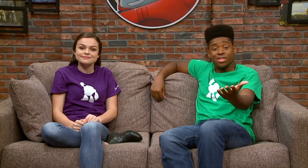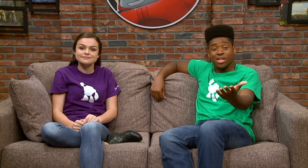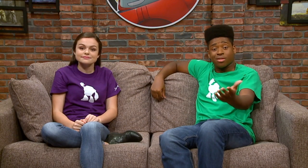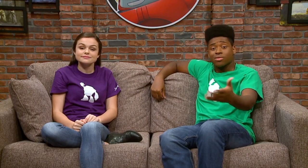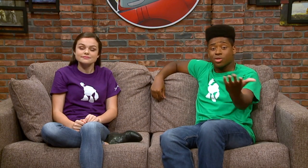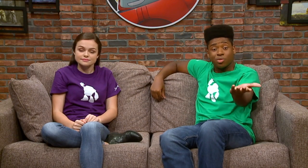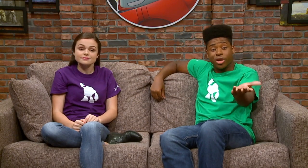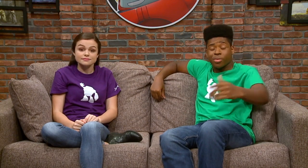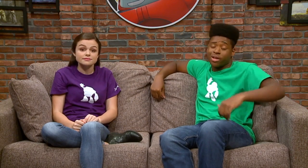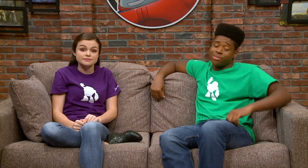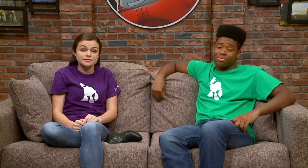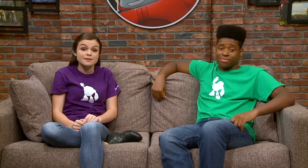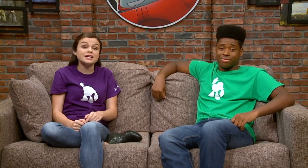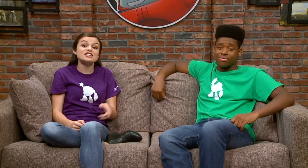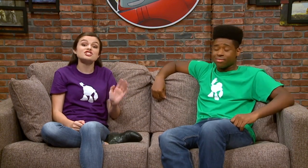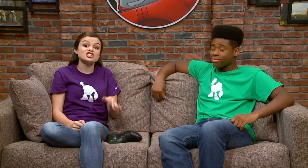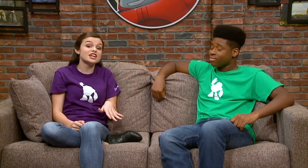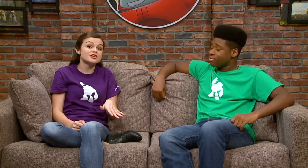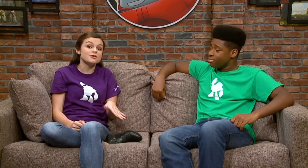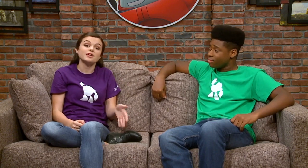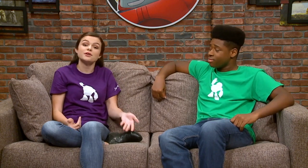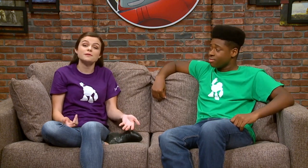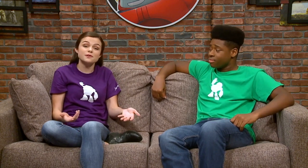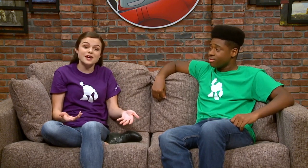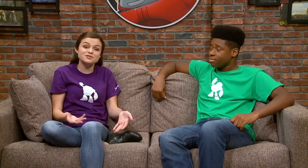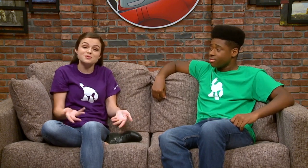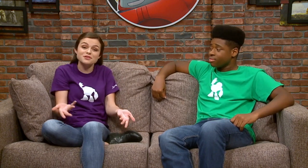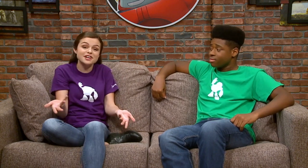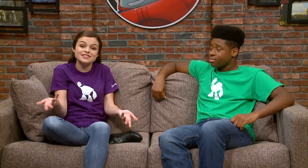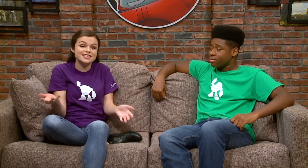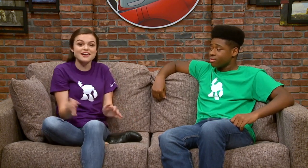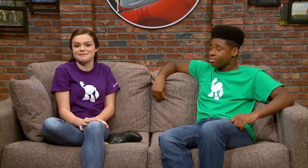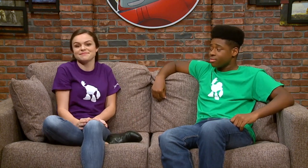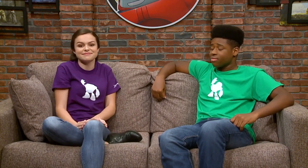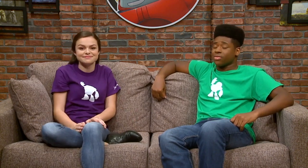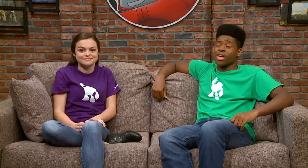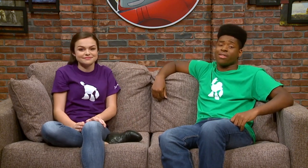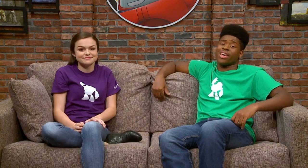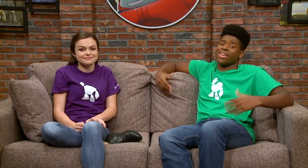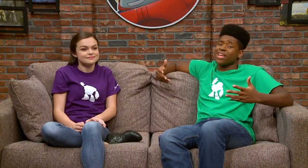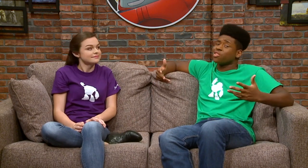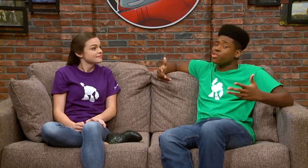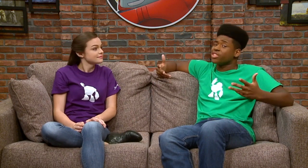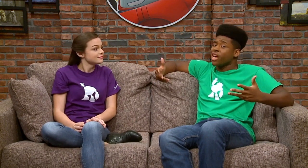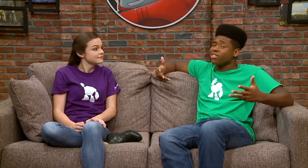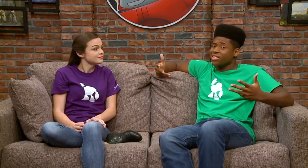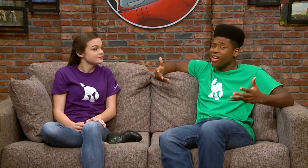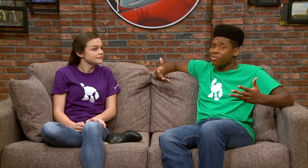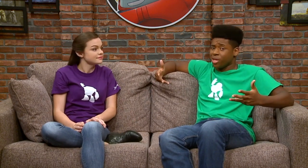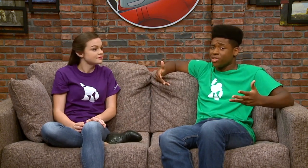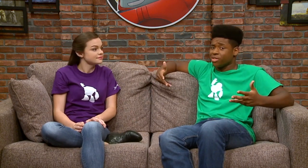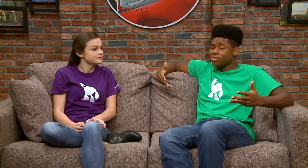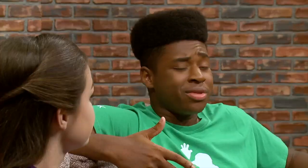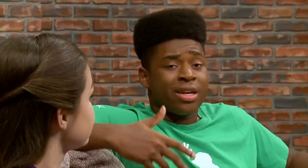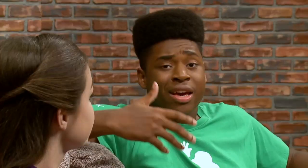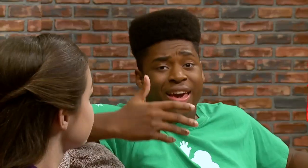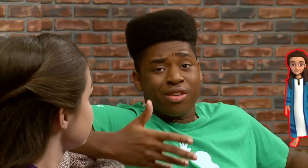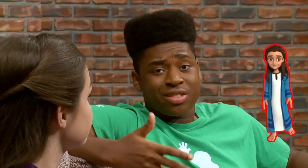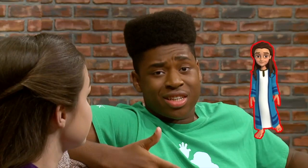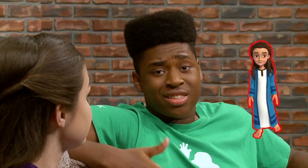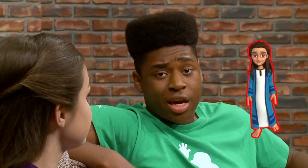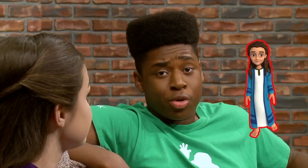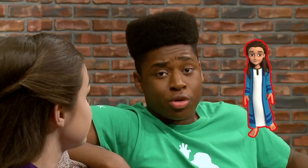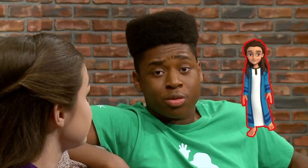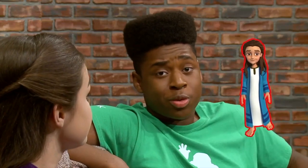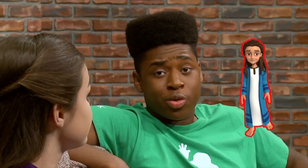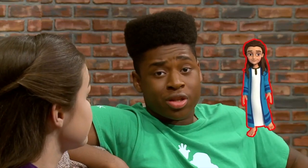Hannah wanted a son, so she prayed about it. Because she knew that her request was worth God's time. Yeah, and asking for a child is kind of major. And